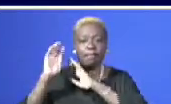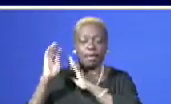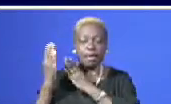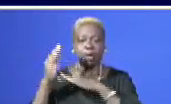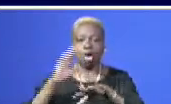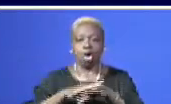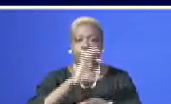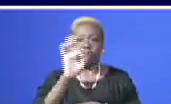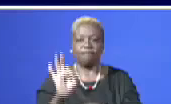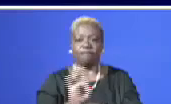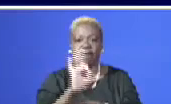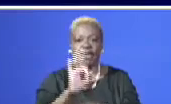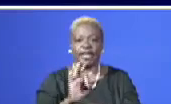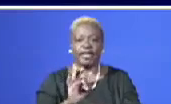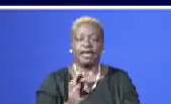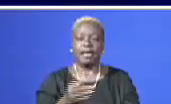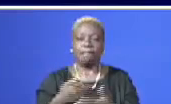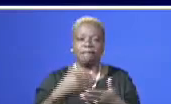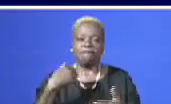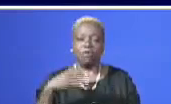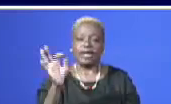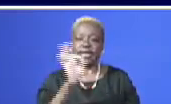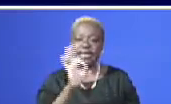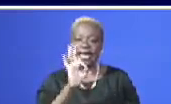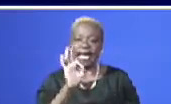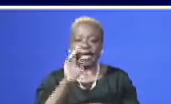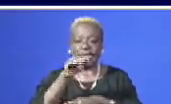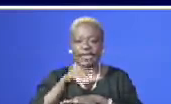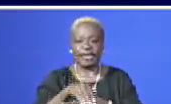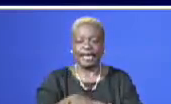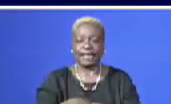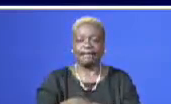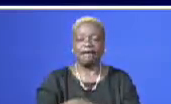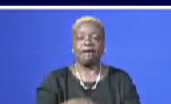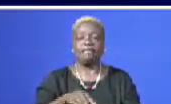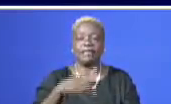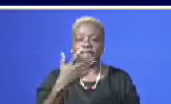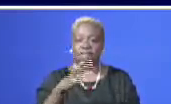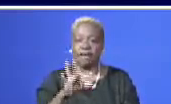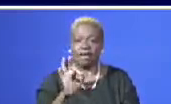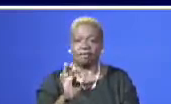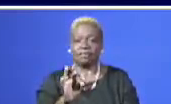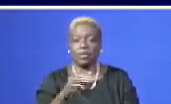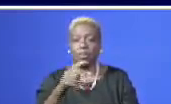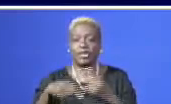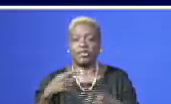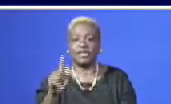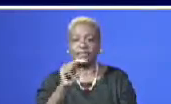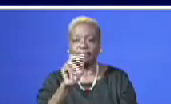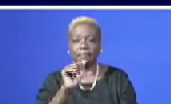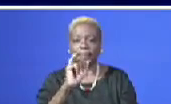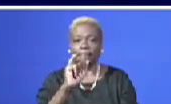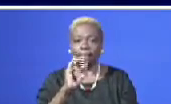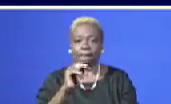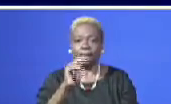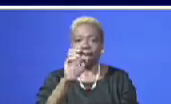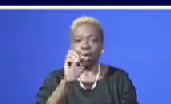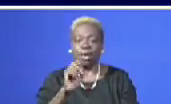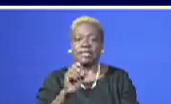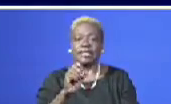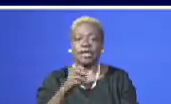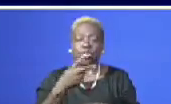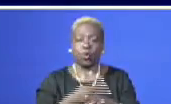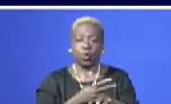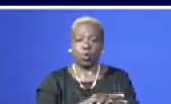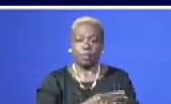that on Friday, shortly before 9 p.m., a team of officers acting on information proceeded to the Taino Beach area, where officers uncovered a